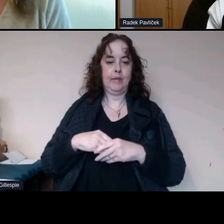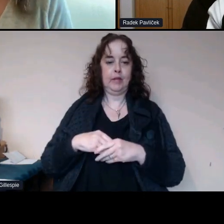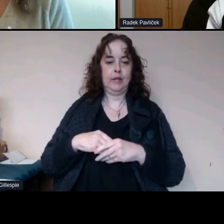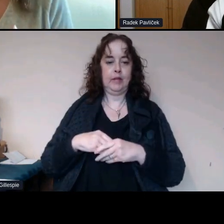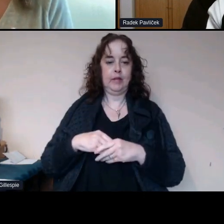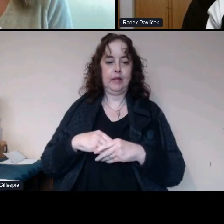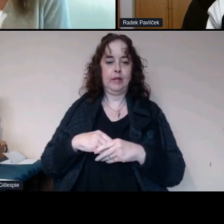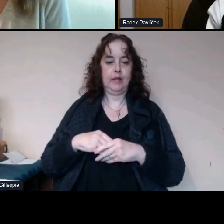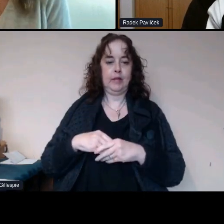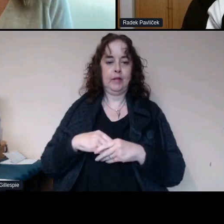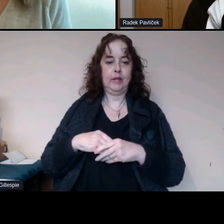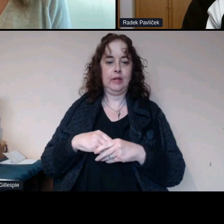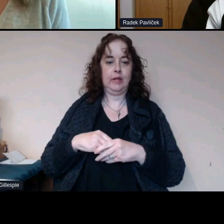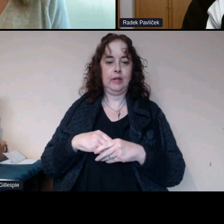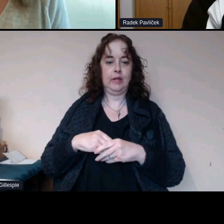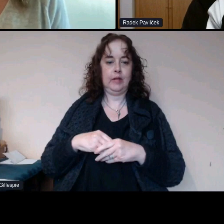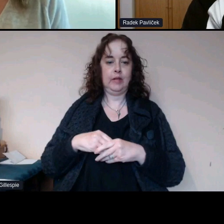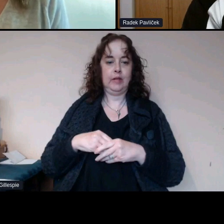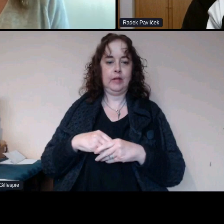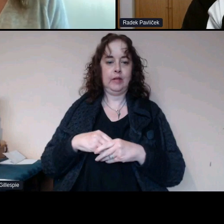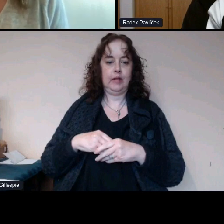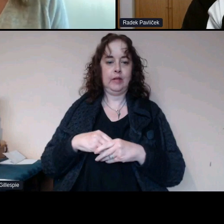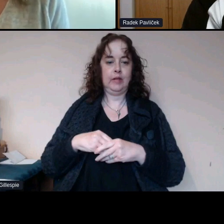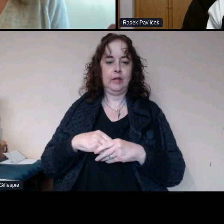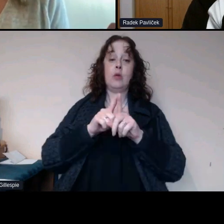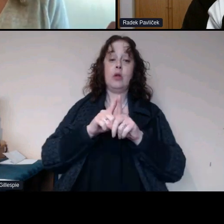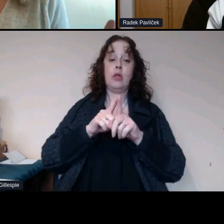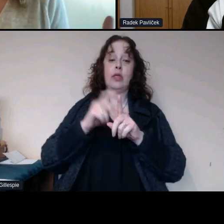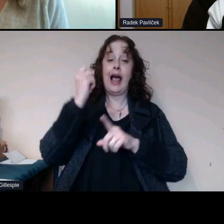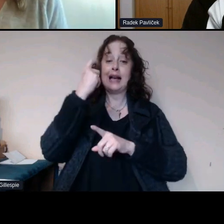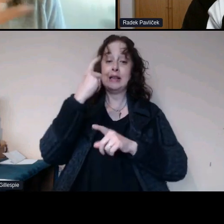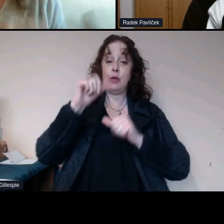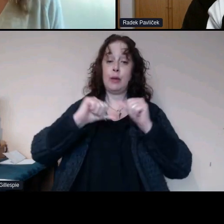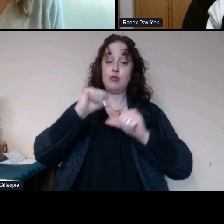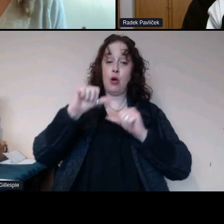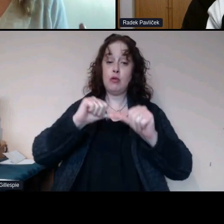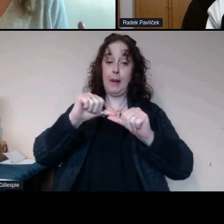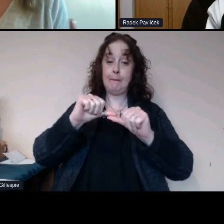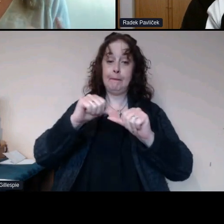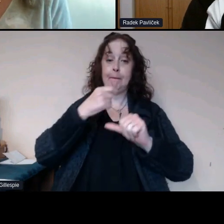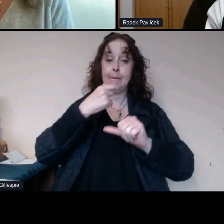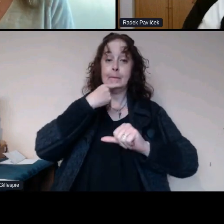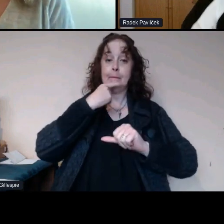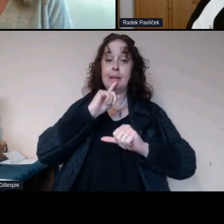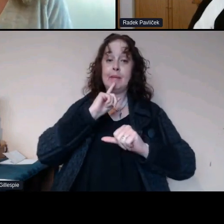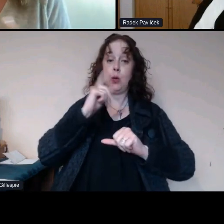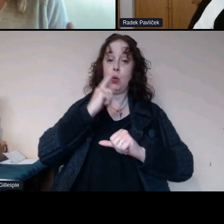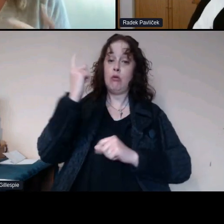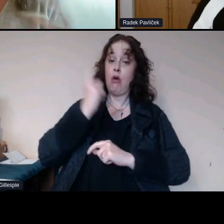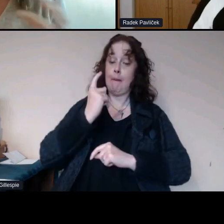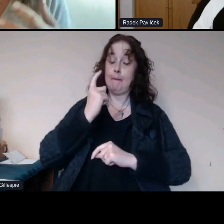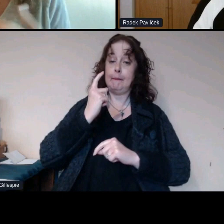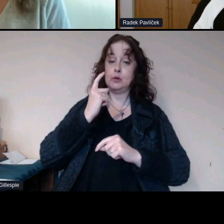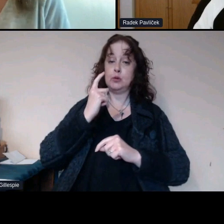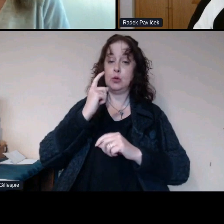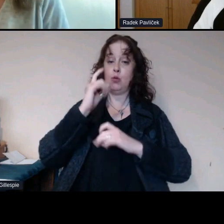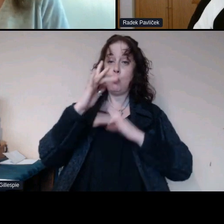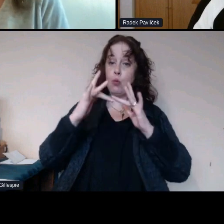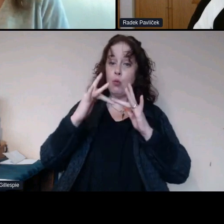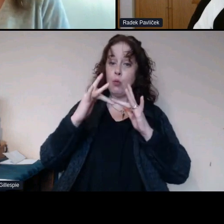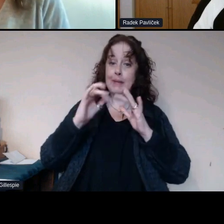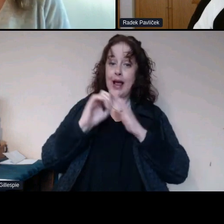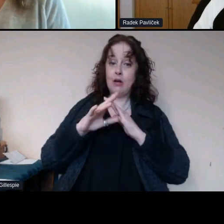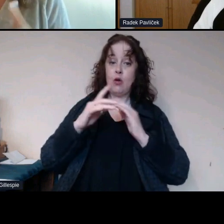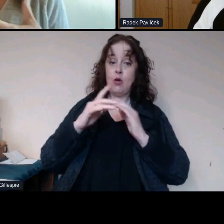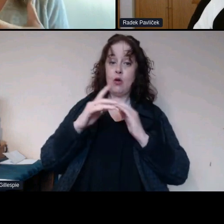and we will have, the idea with these drop-in sessions is really that people who attend our webinars or read our newsletters or meet us in different meetups